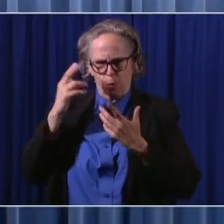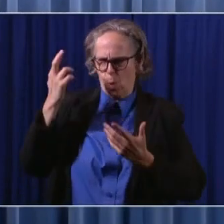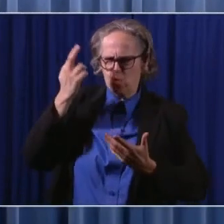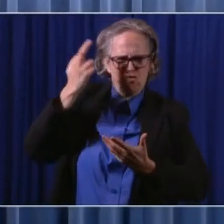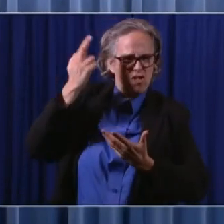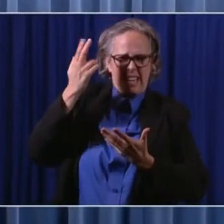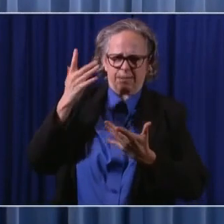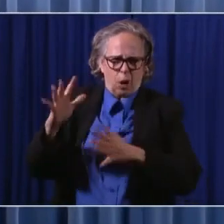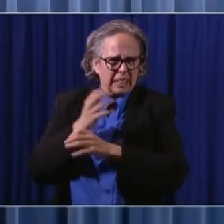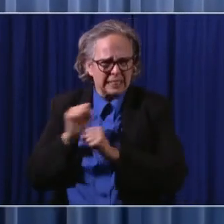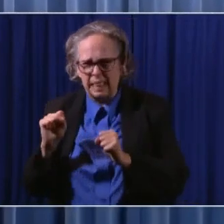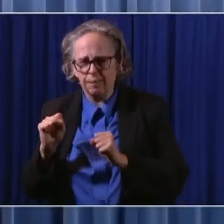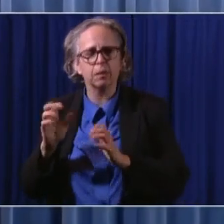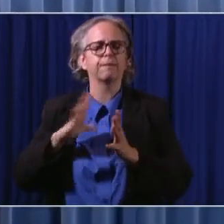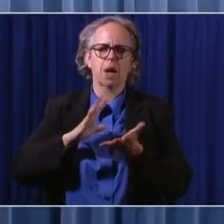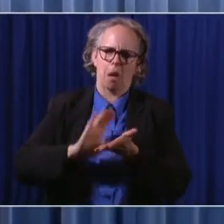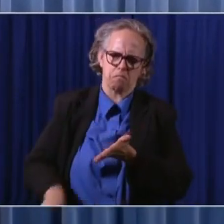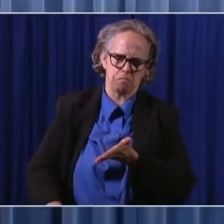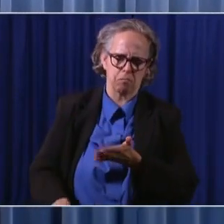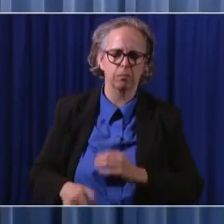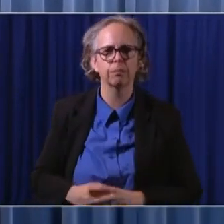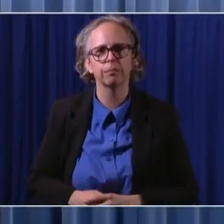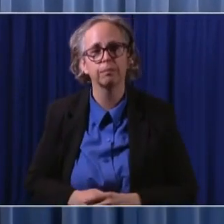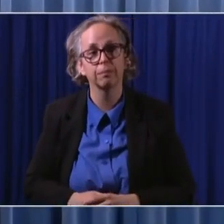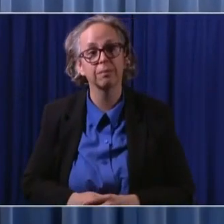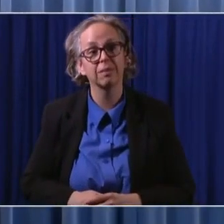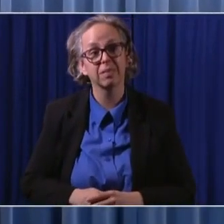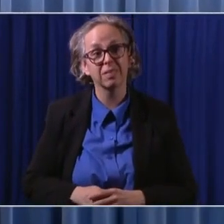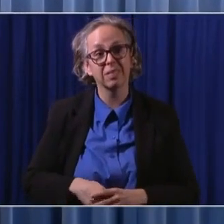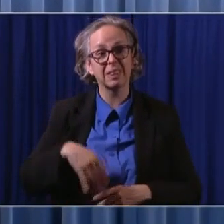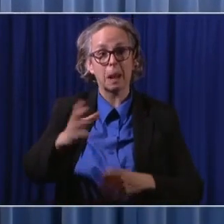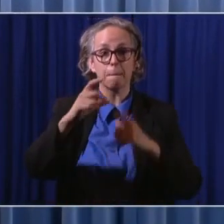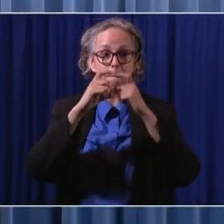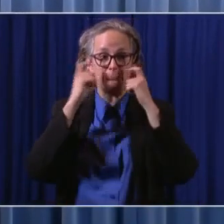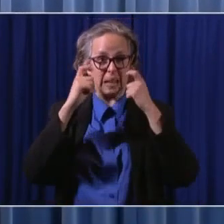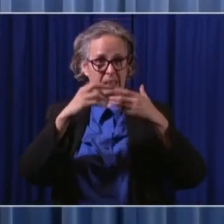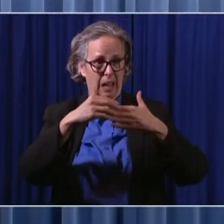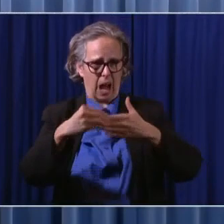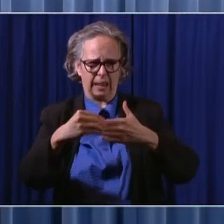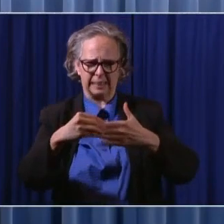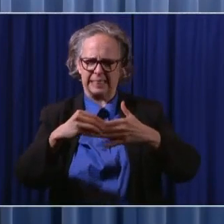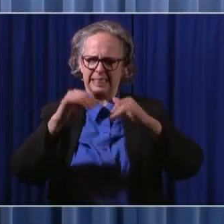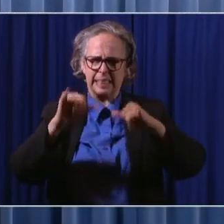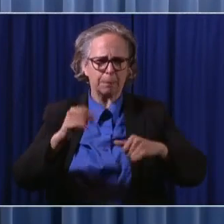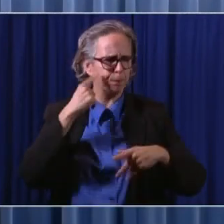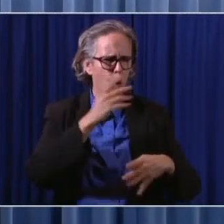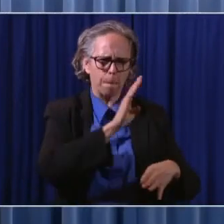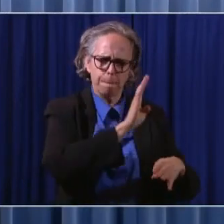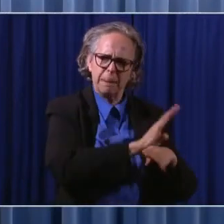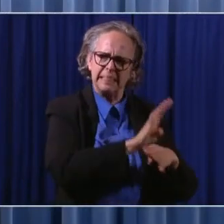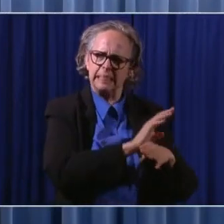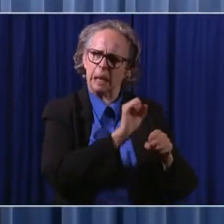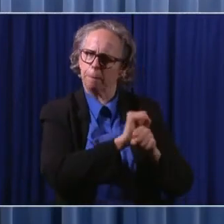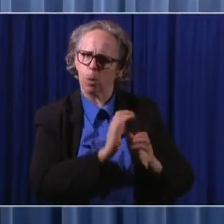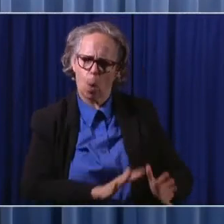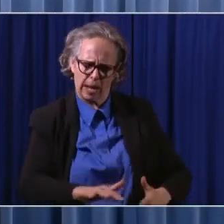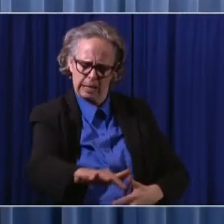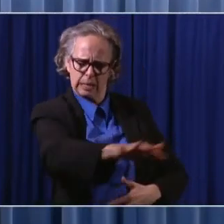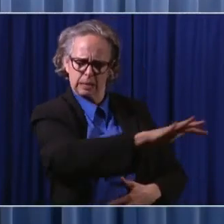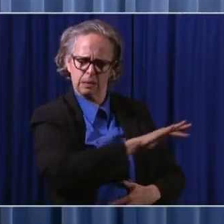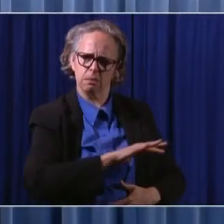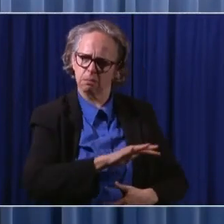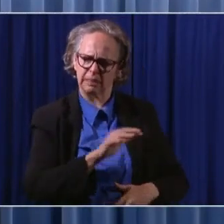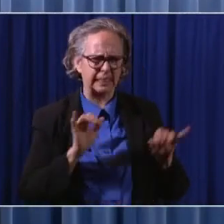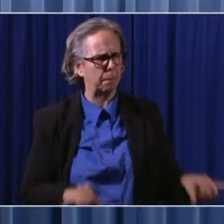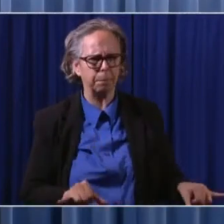the mask guidance that has existed for employees and businesses under the health and safety guidelines, which